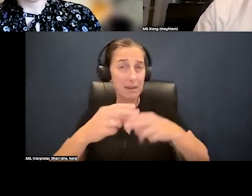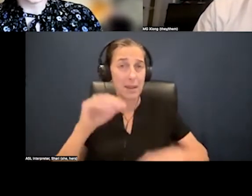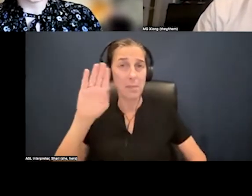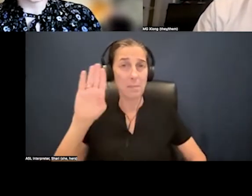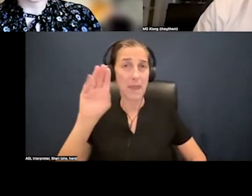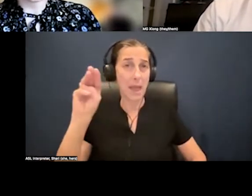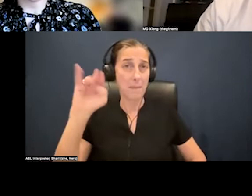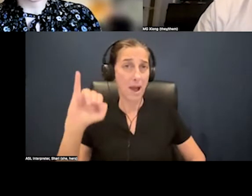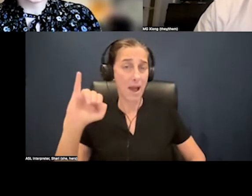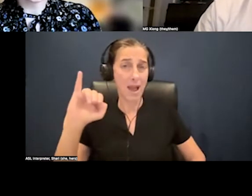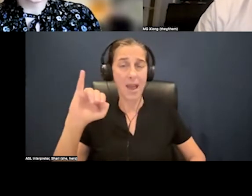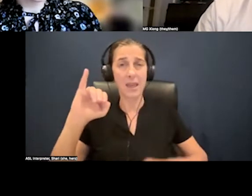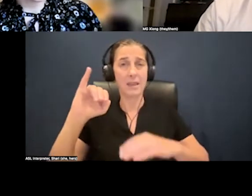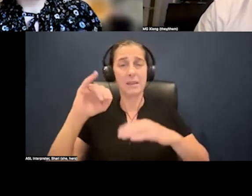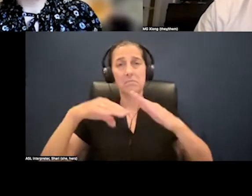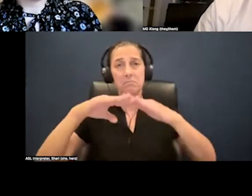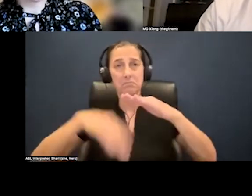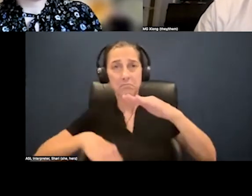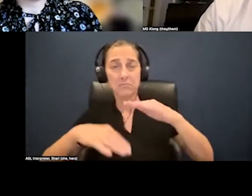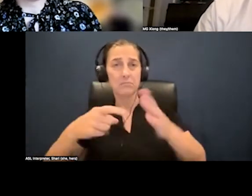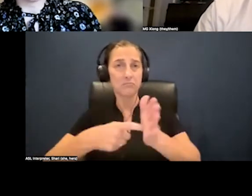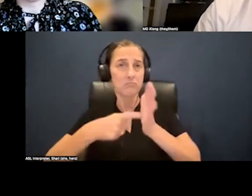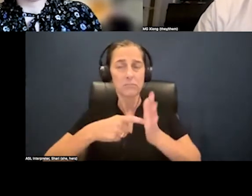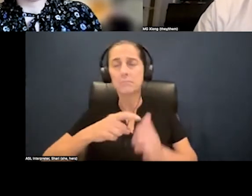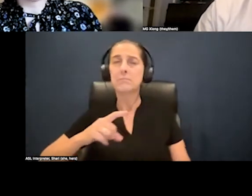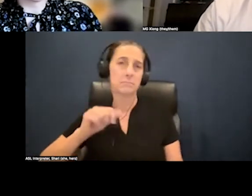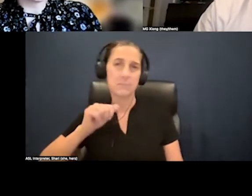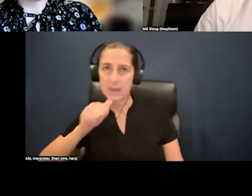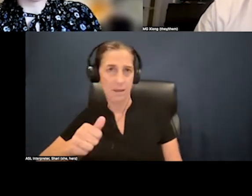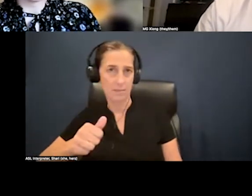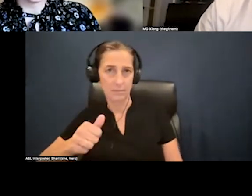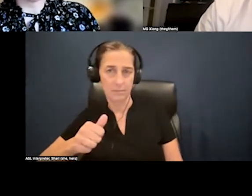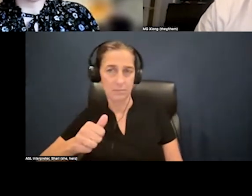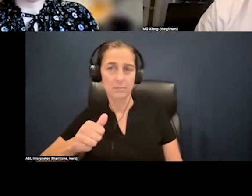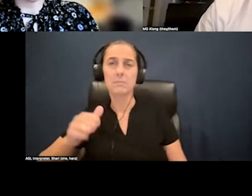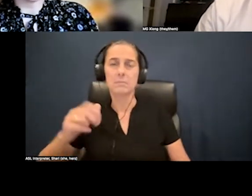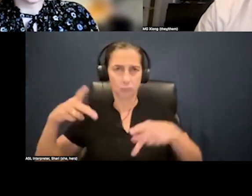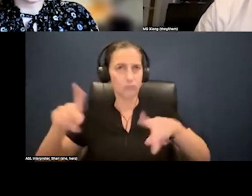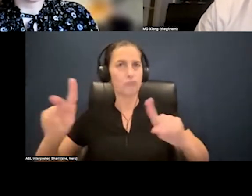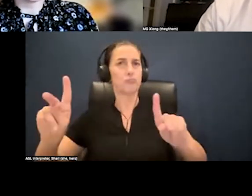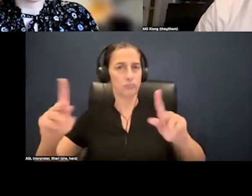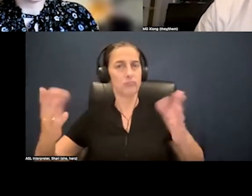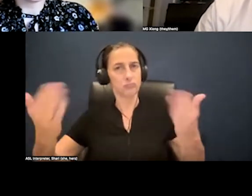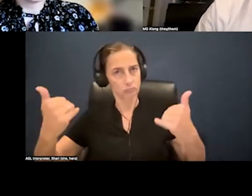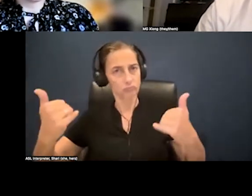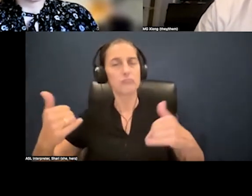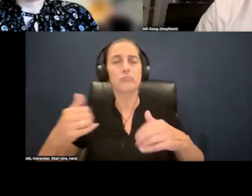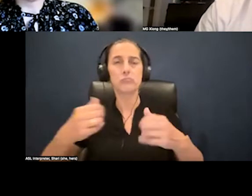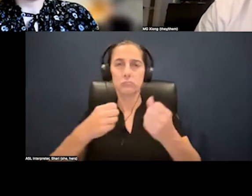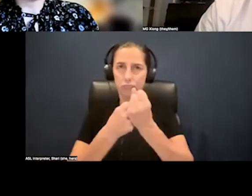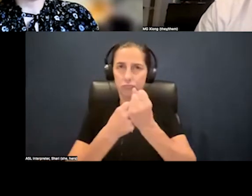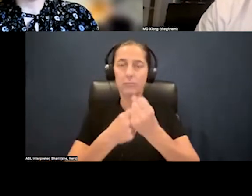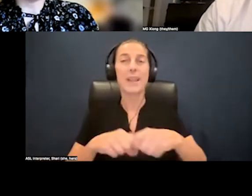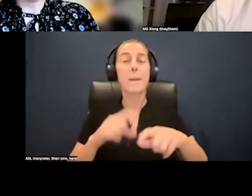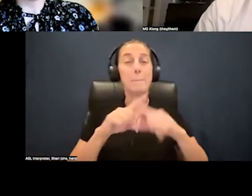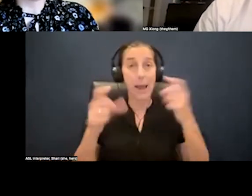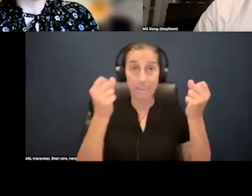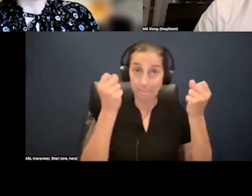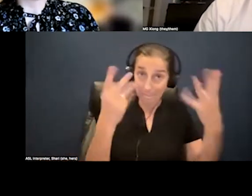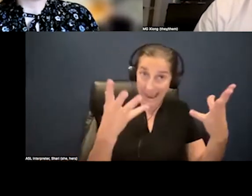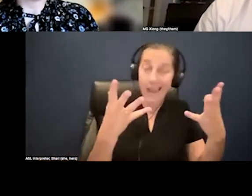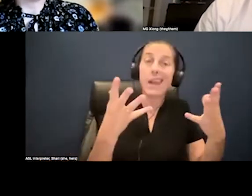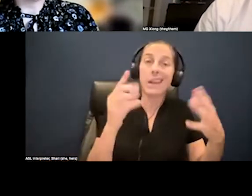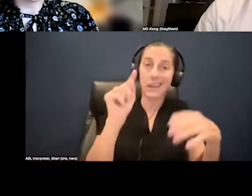unfortunately, like MG said, there are too many that do. And so that would be a good reason to look to